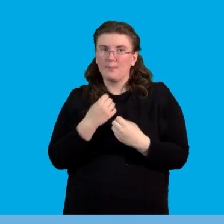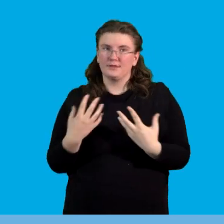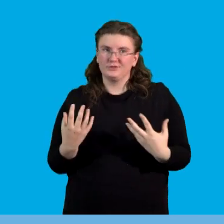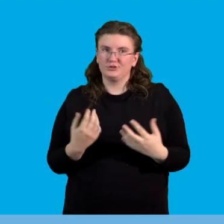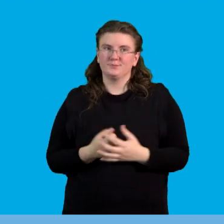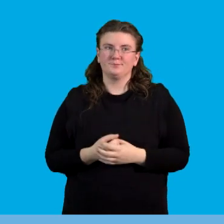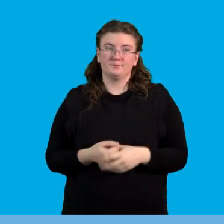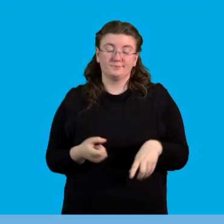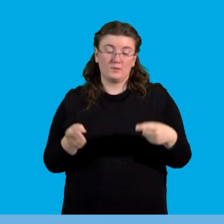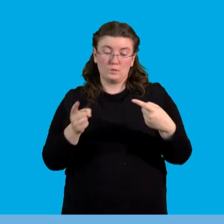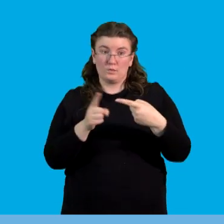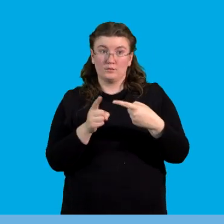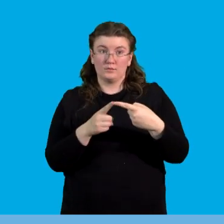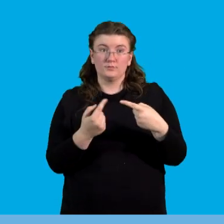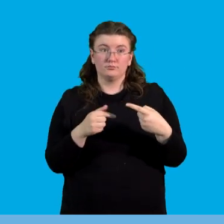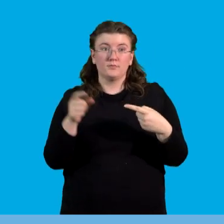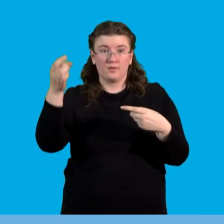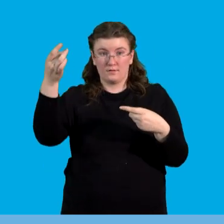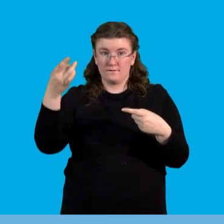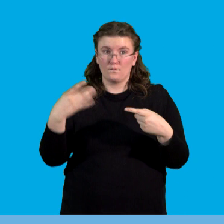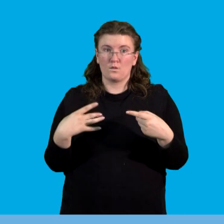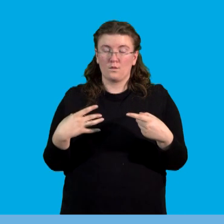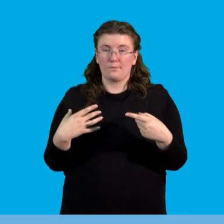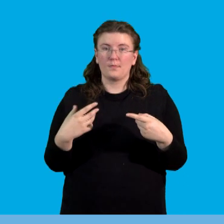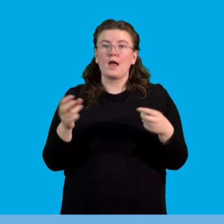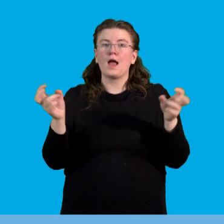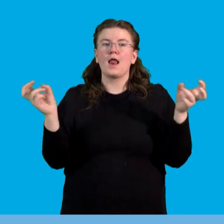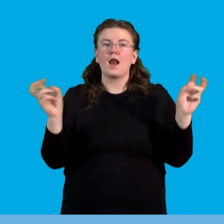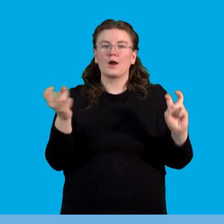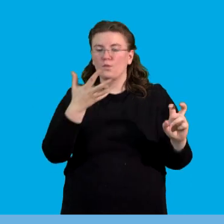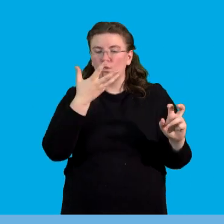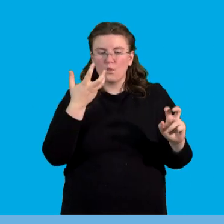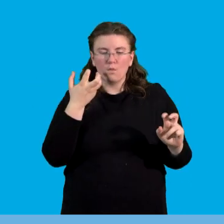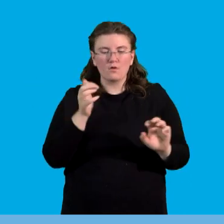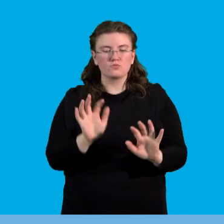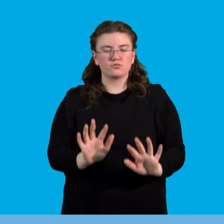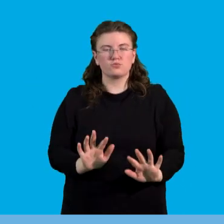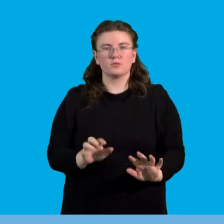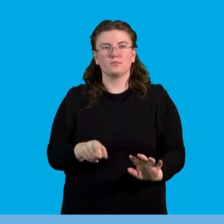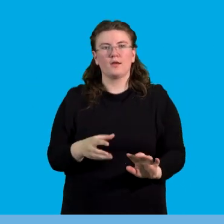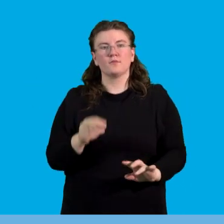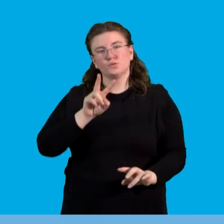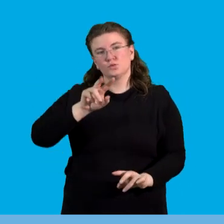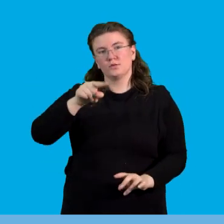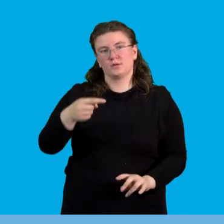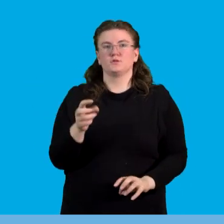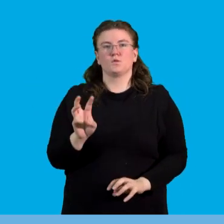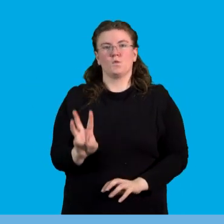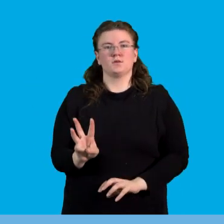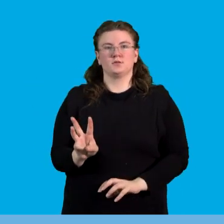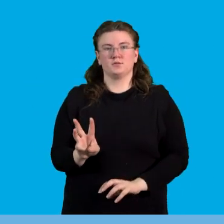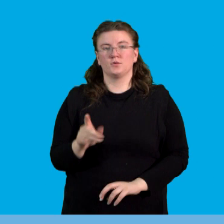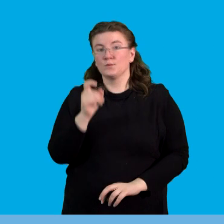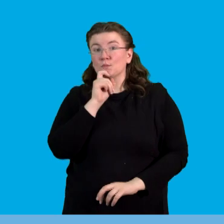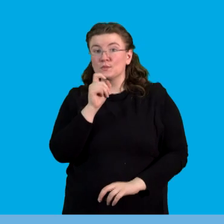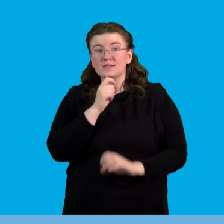these cases. So case number 1, we are told that there's an electric heater that is rated at 2000